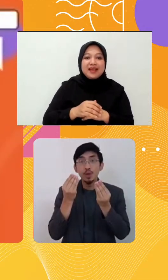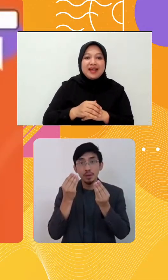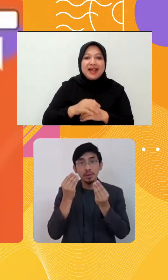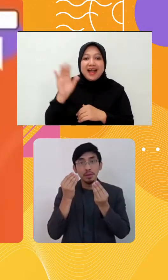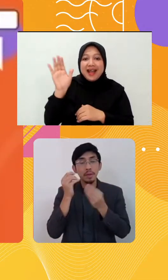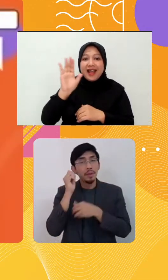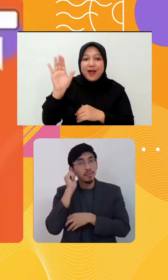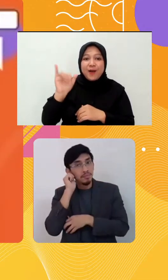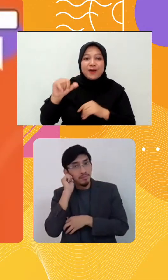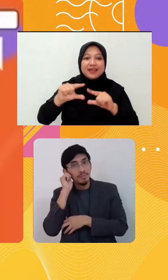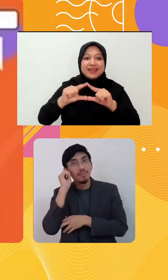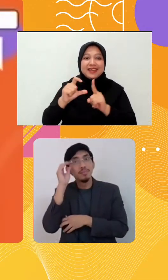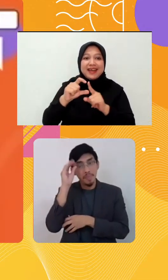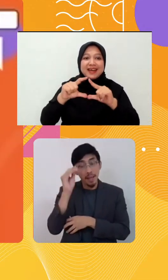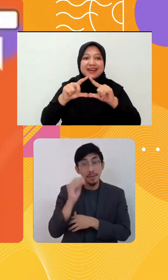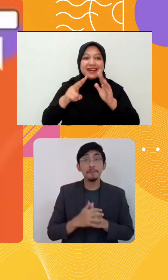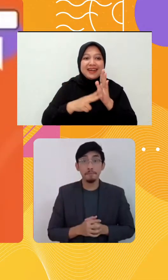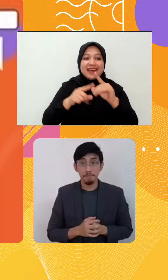and Vitika.